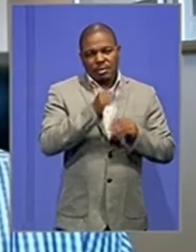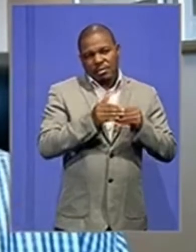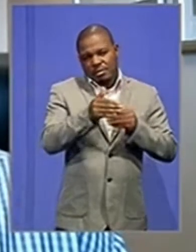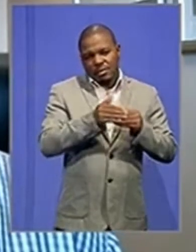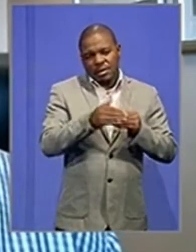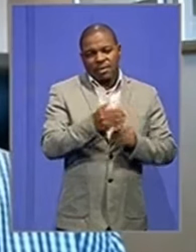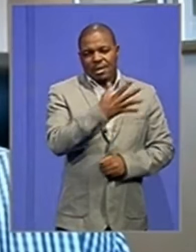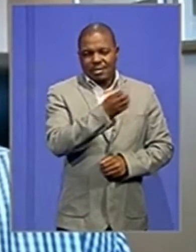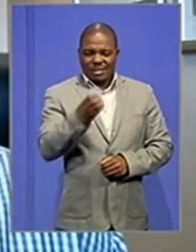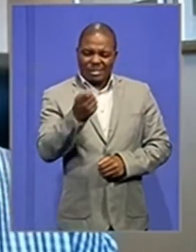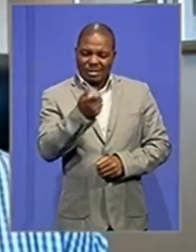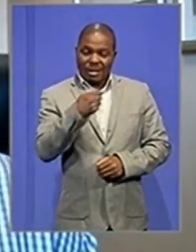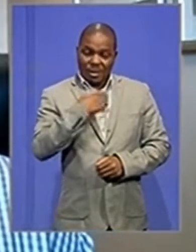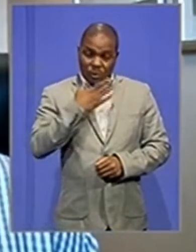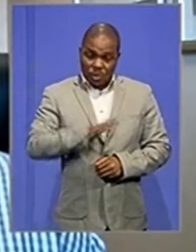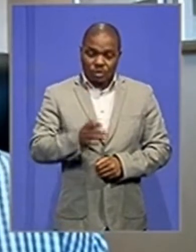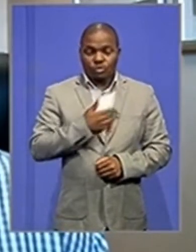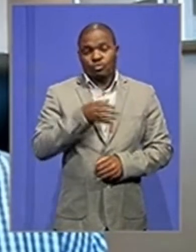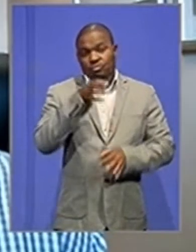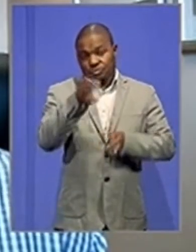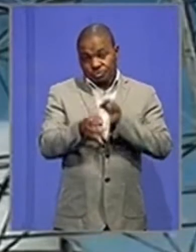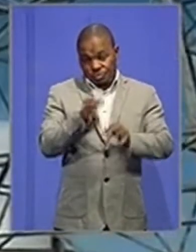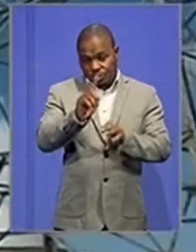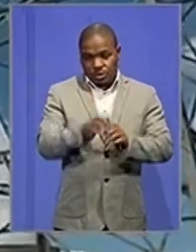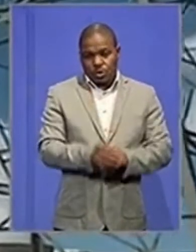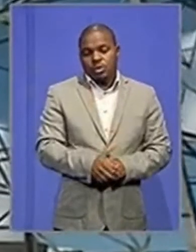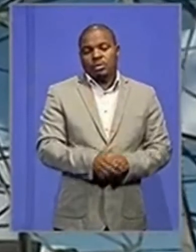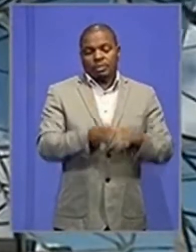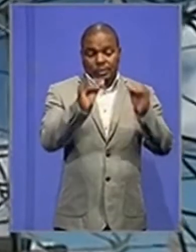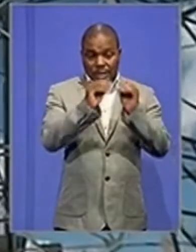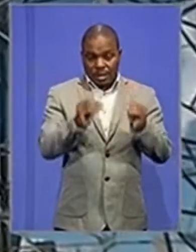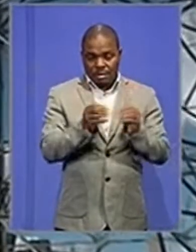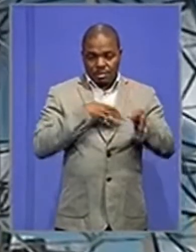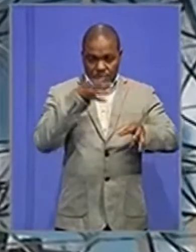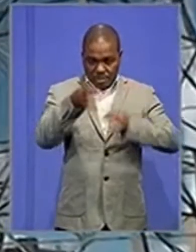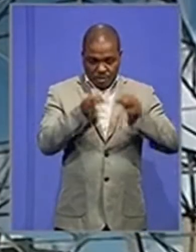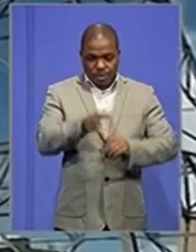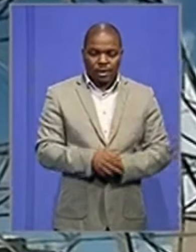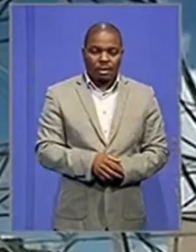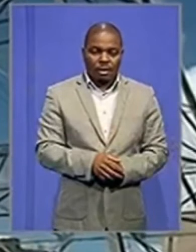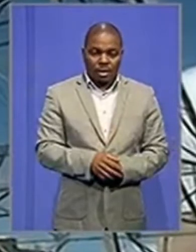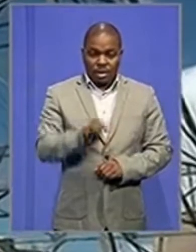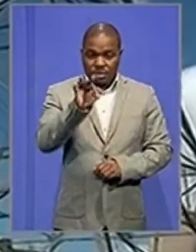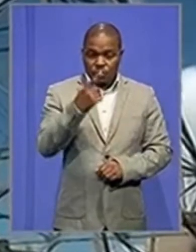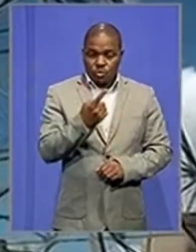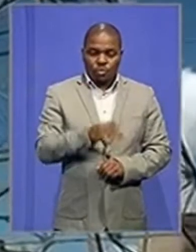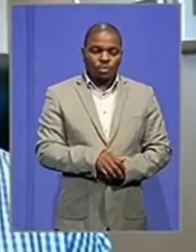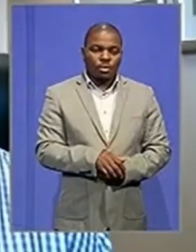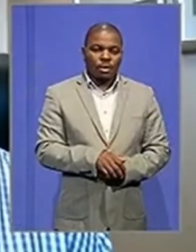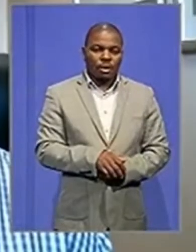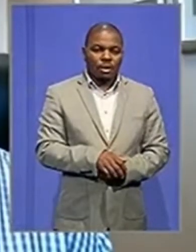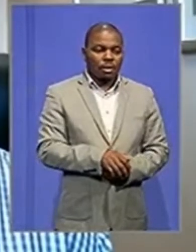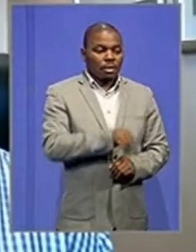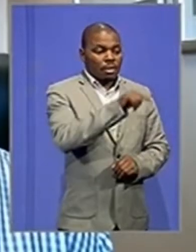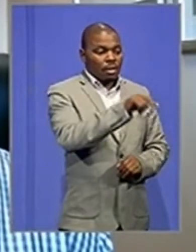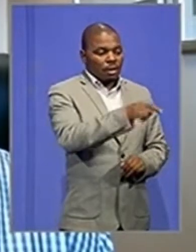to be. But I'd like to give some other good statistics as well. Now, if you take one of these open cycle